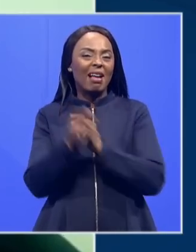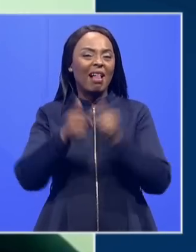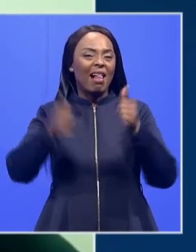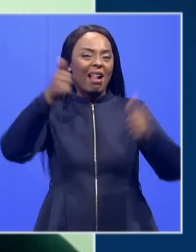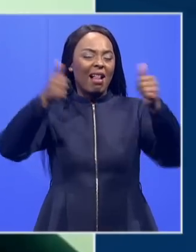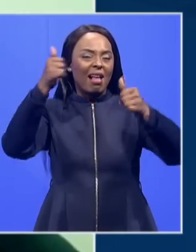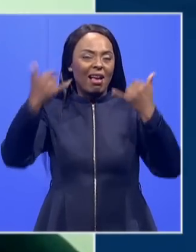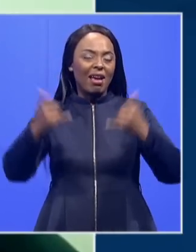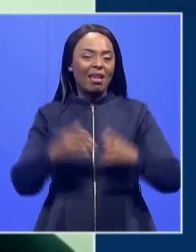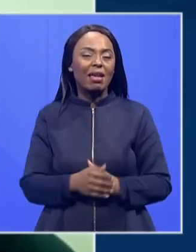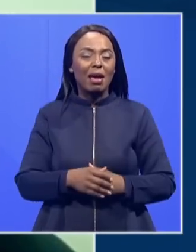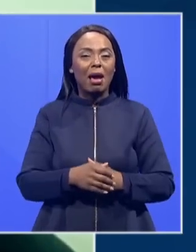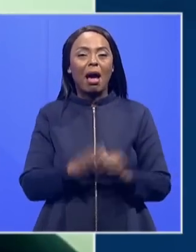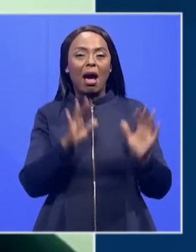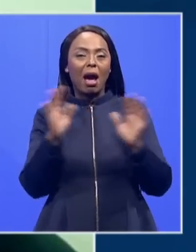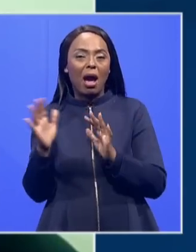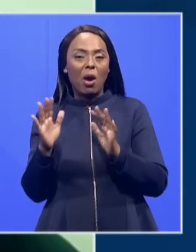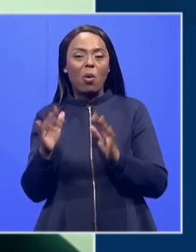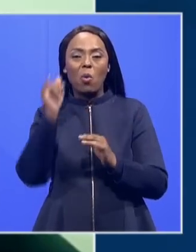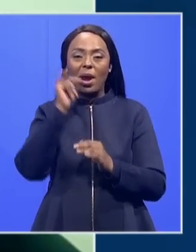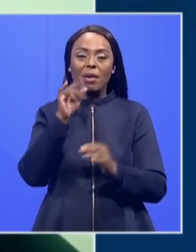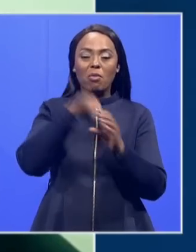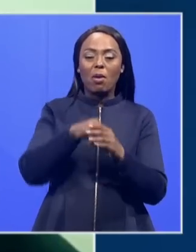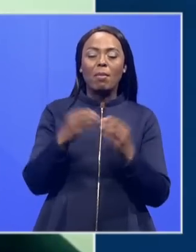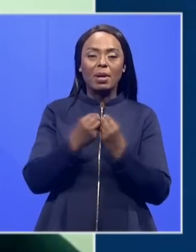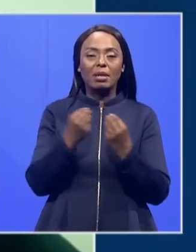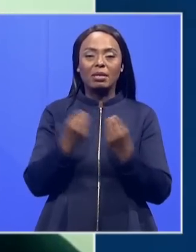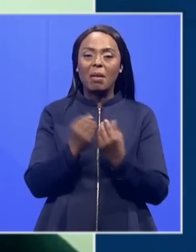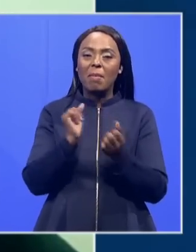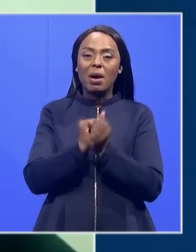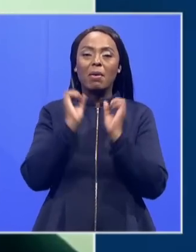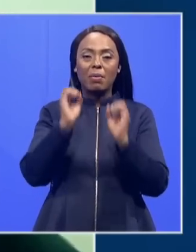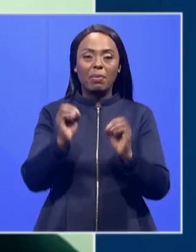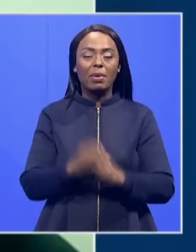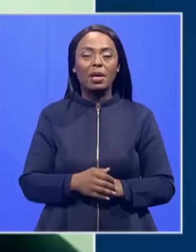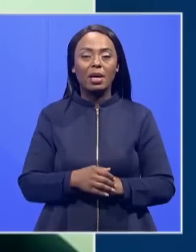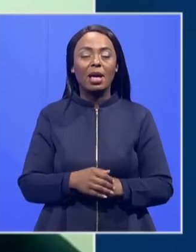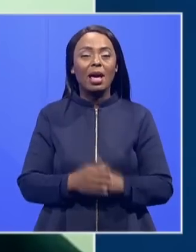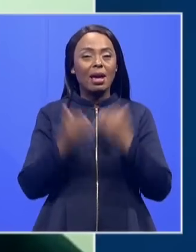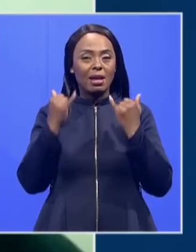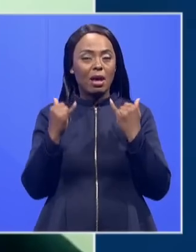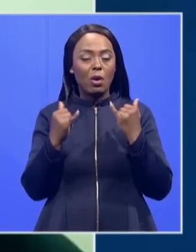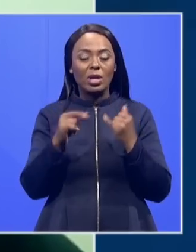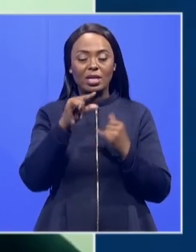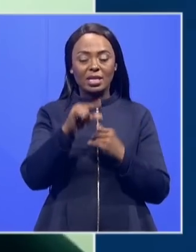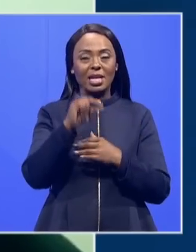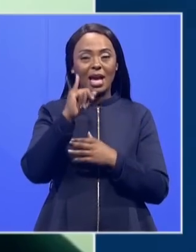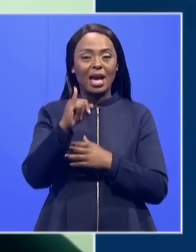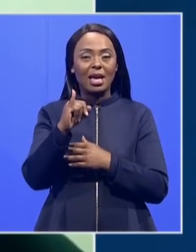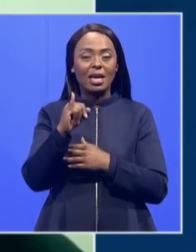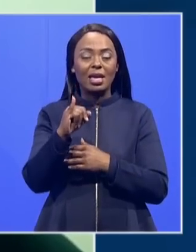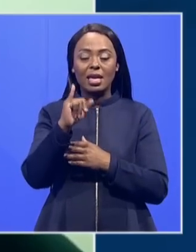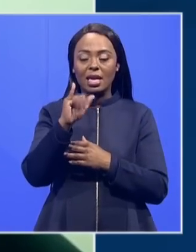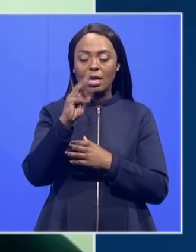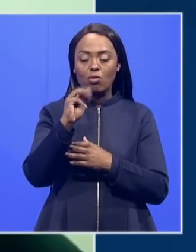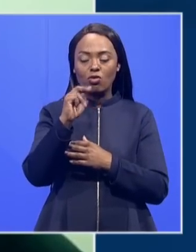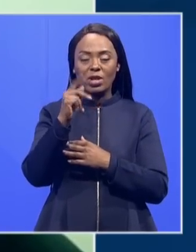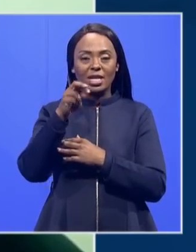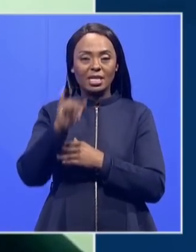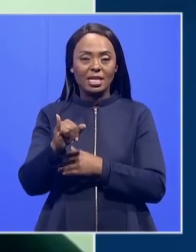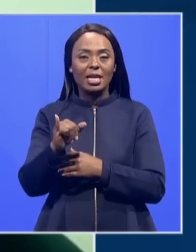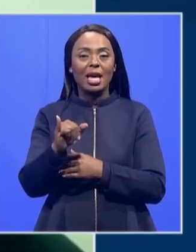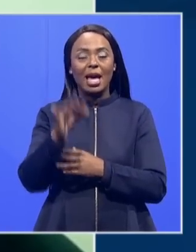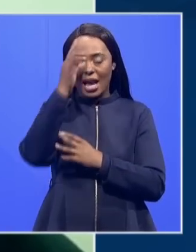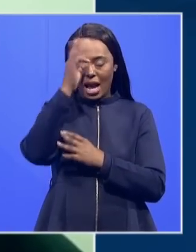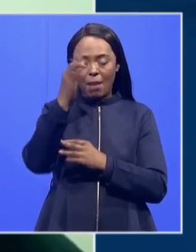crime is committed on a foreign land, that even within diplomatic immunity, states can also withdraw